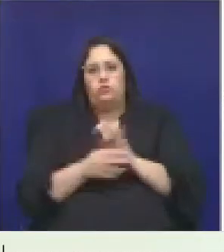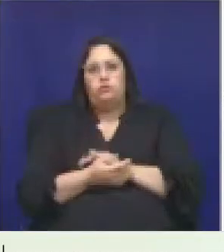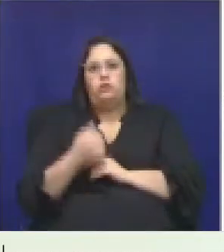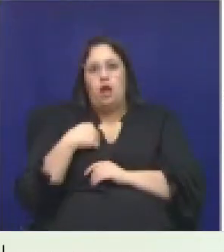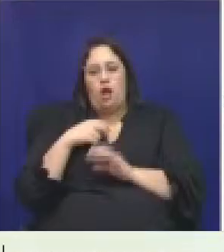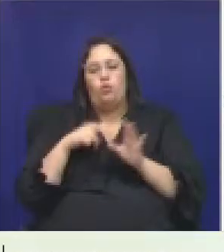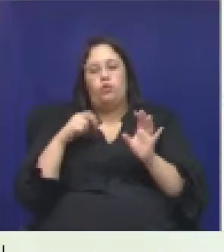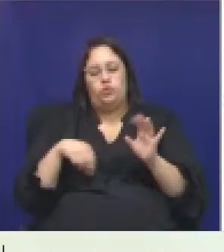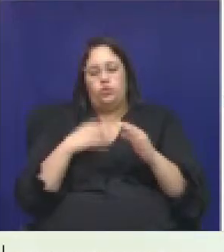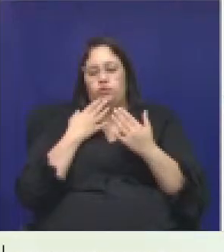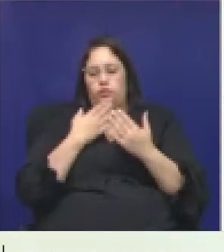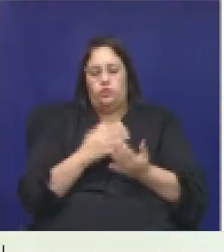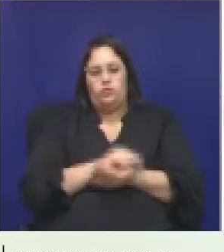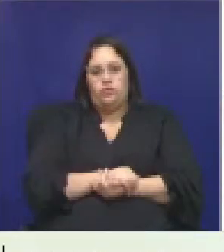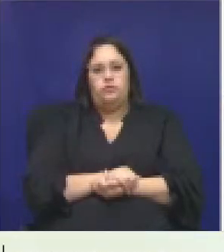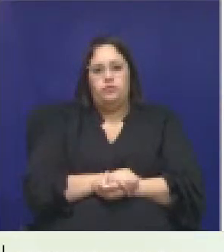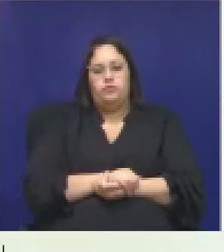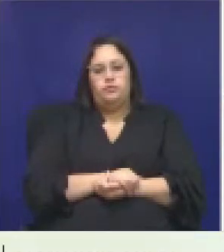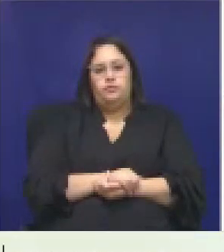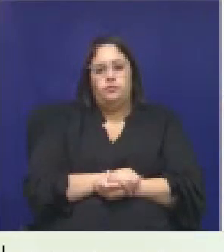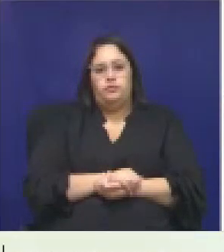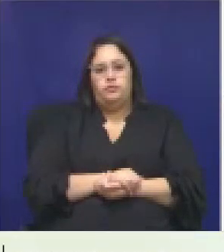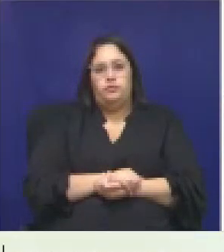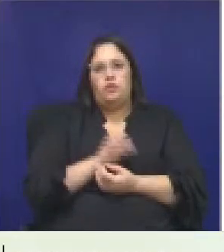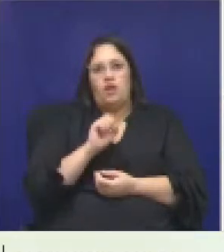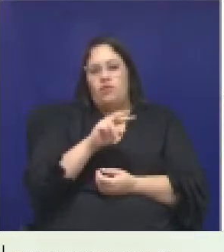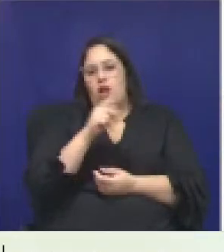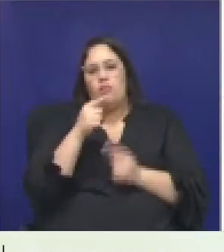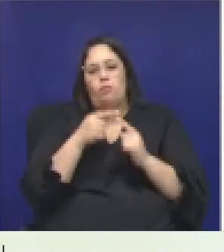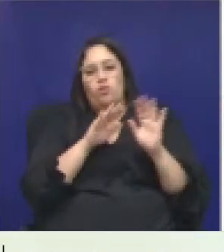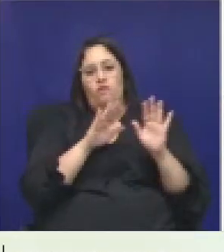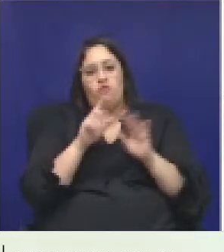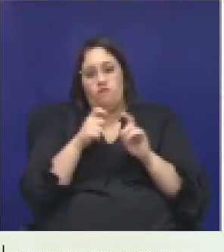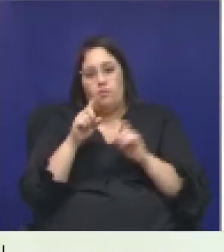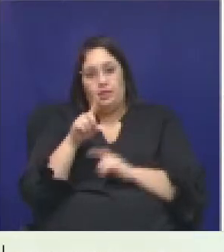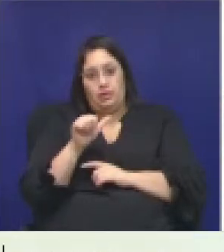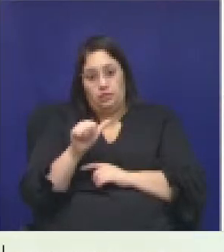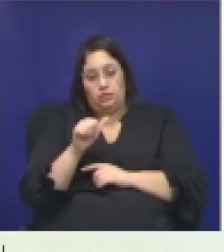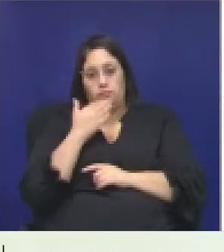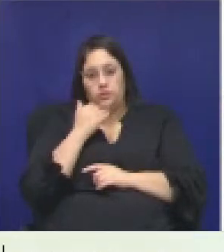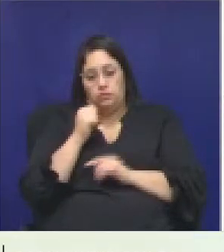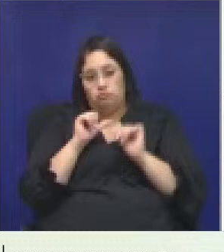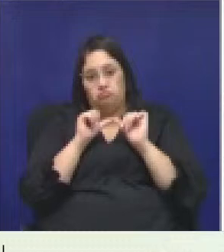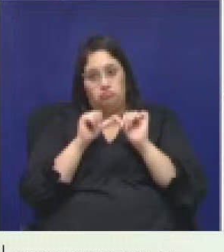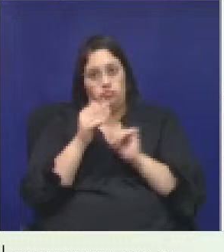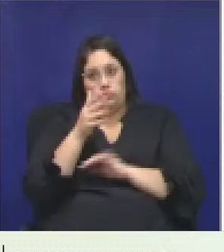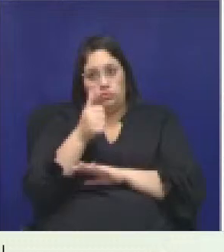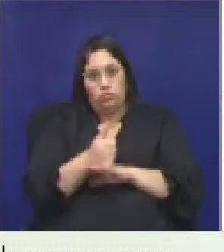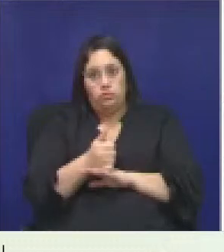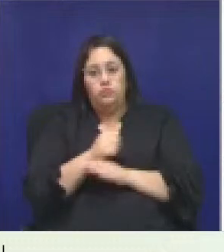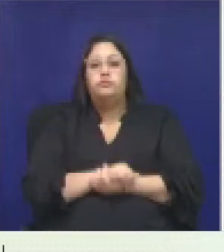withdraw. Thank you. There is another point of order from the DA. Please take your